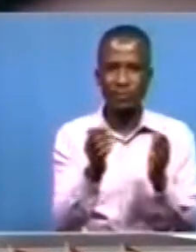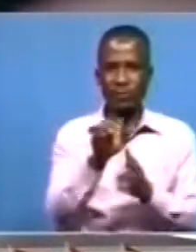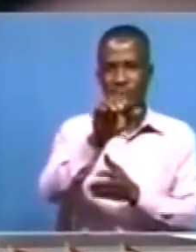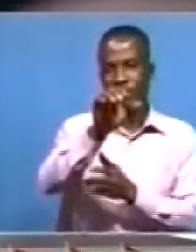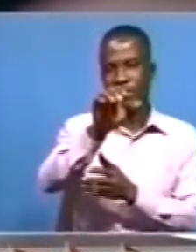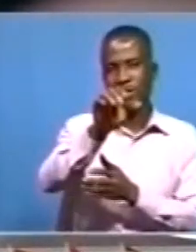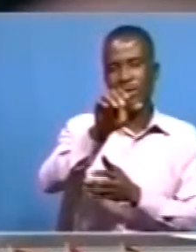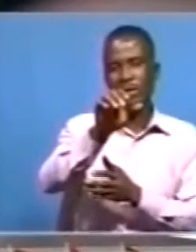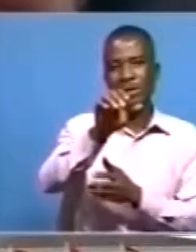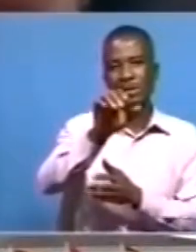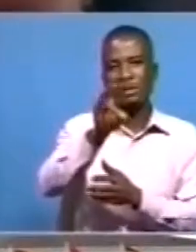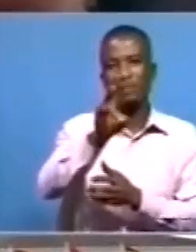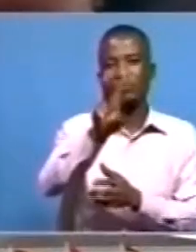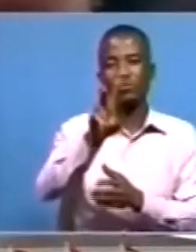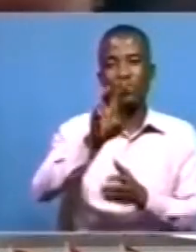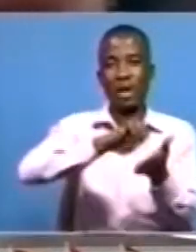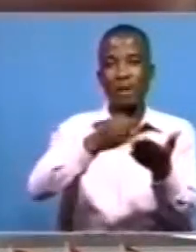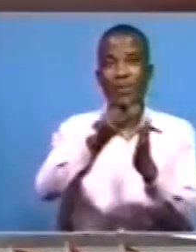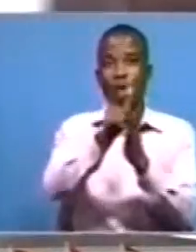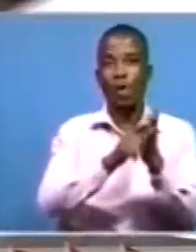72 of the Evidence Act provides